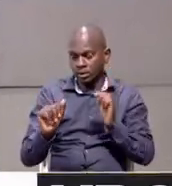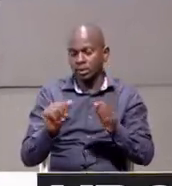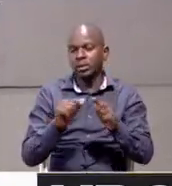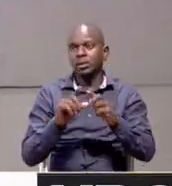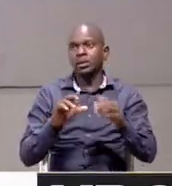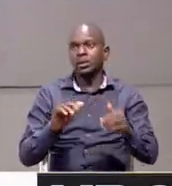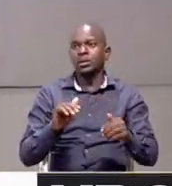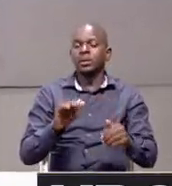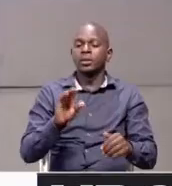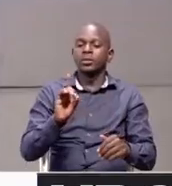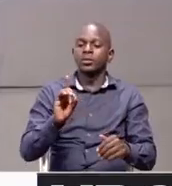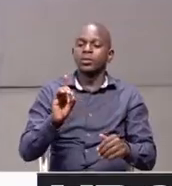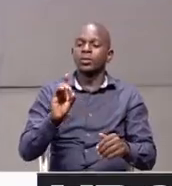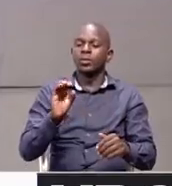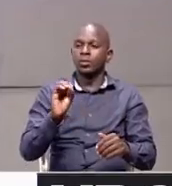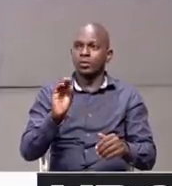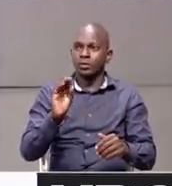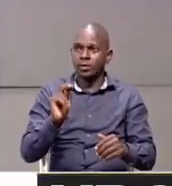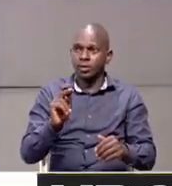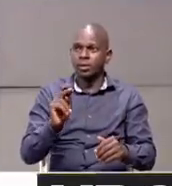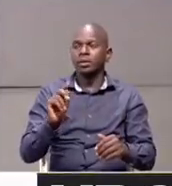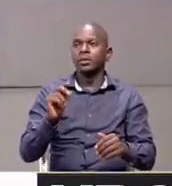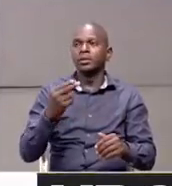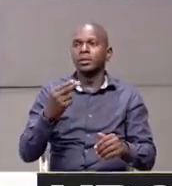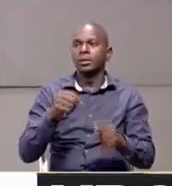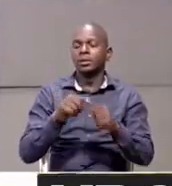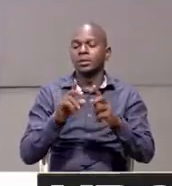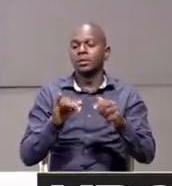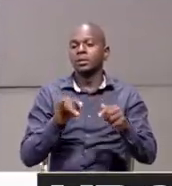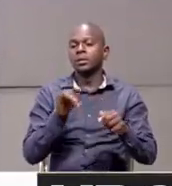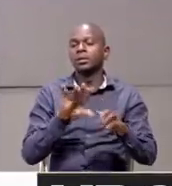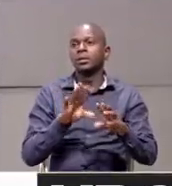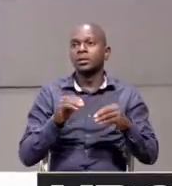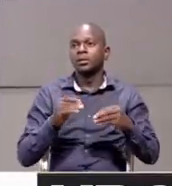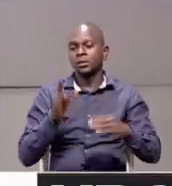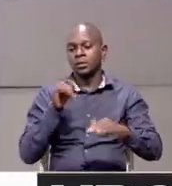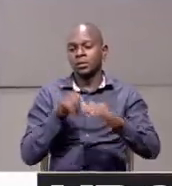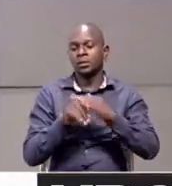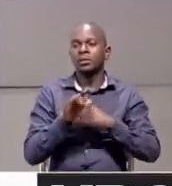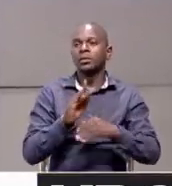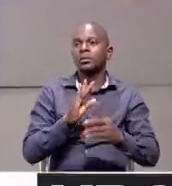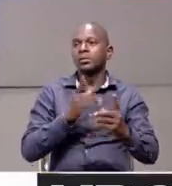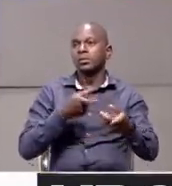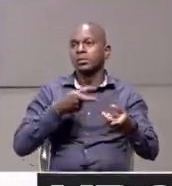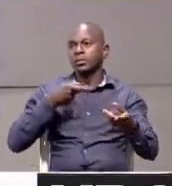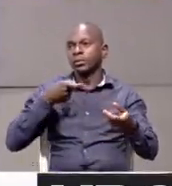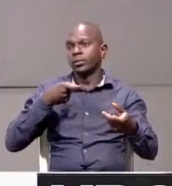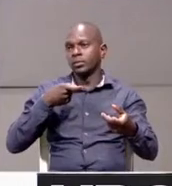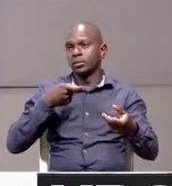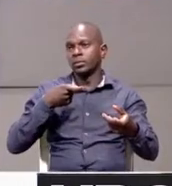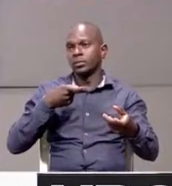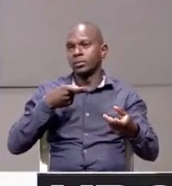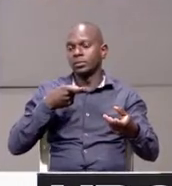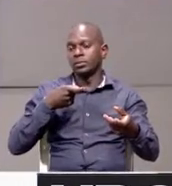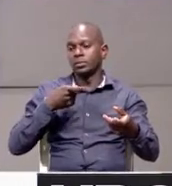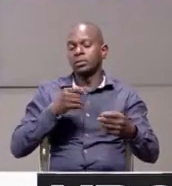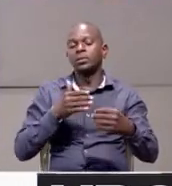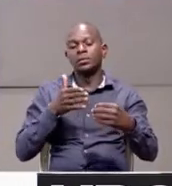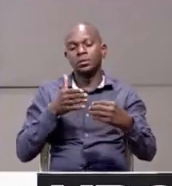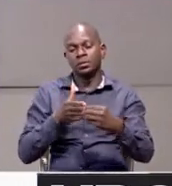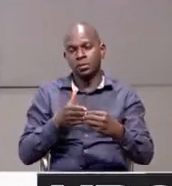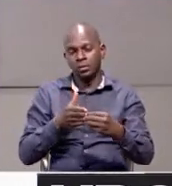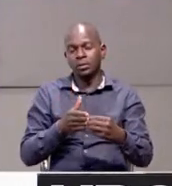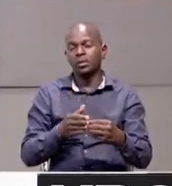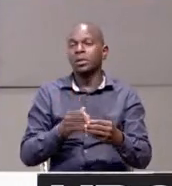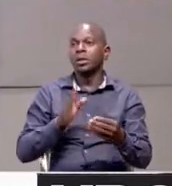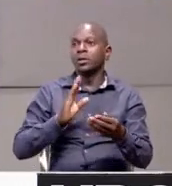Dodot and the Turkana. And as a result, it has allowed these people to enter to Karamoja with the guns. And leaders and